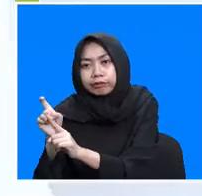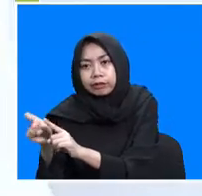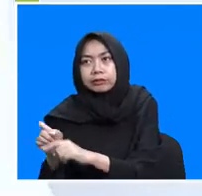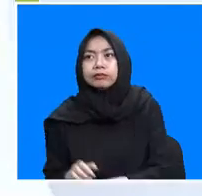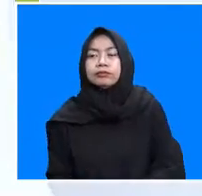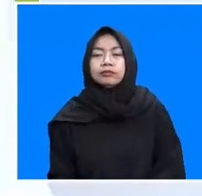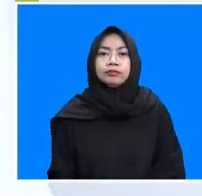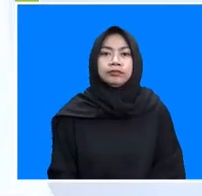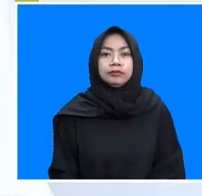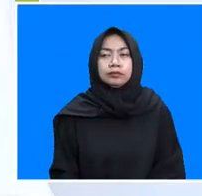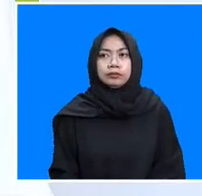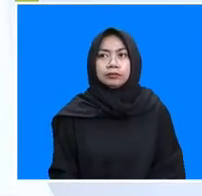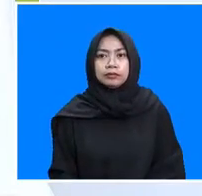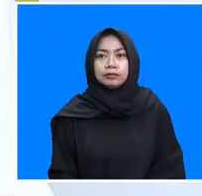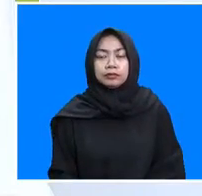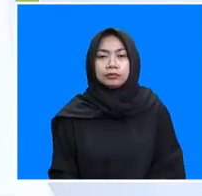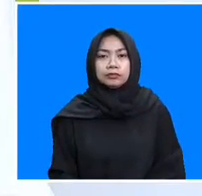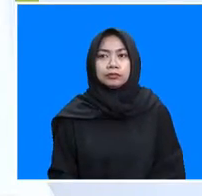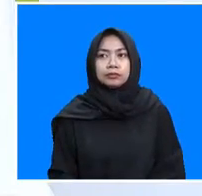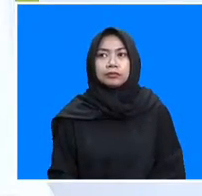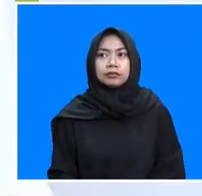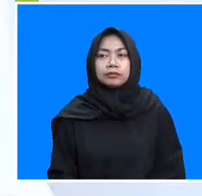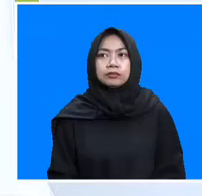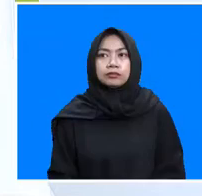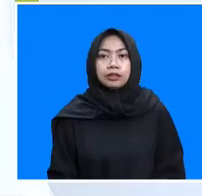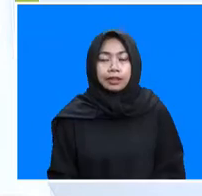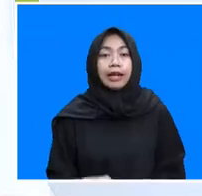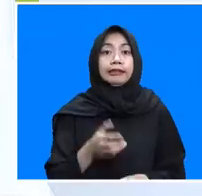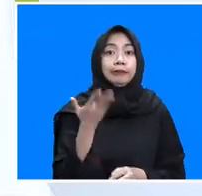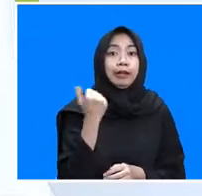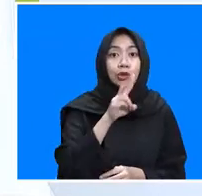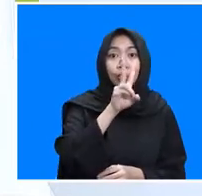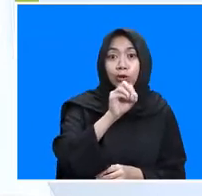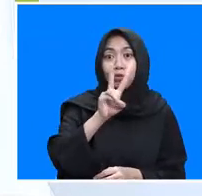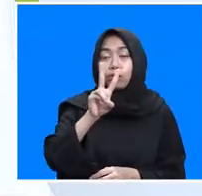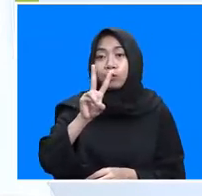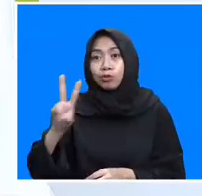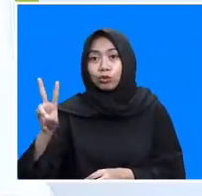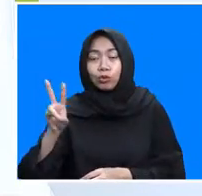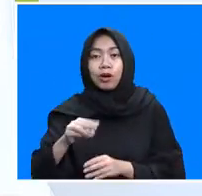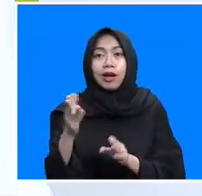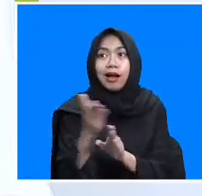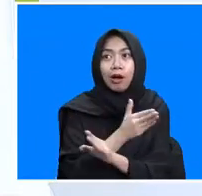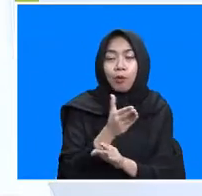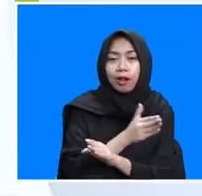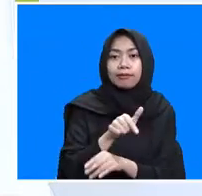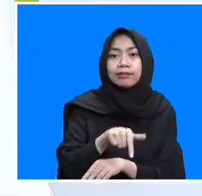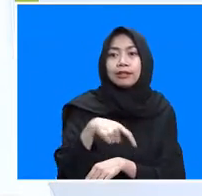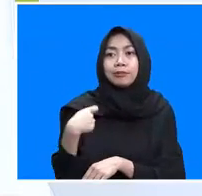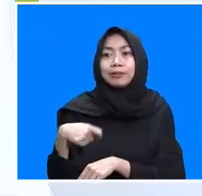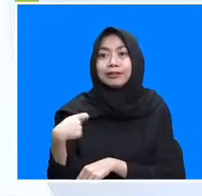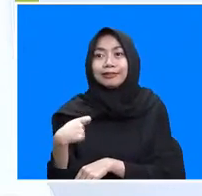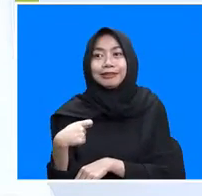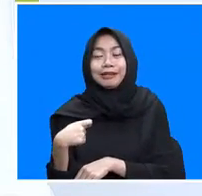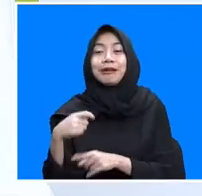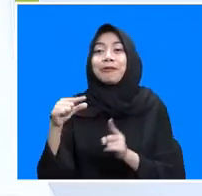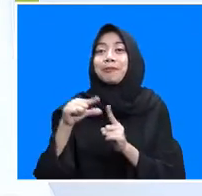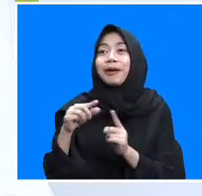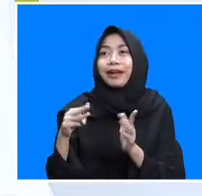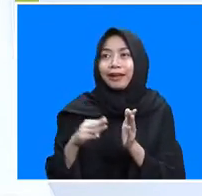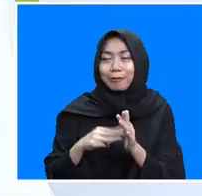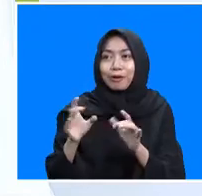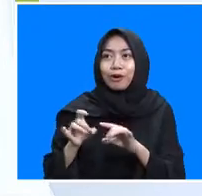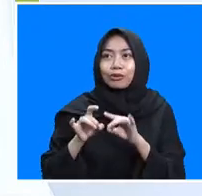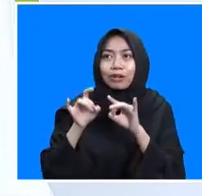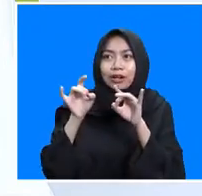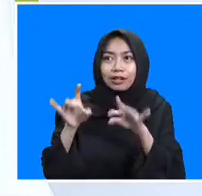And additionally, our Prime Minister announced in early 2022 that there was going to be a review into the impact of